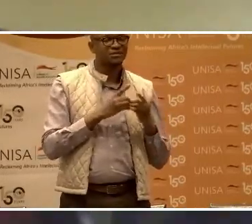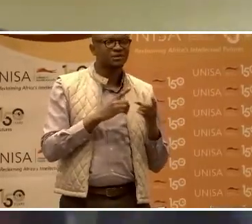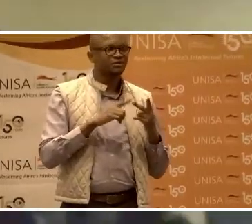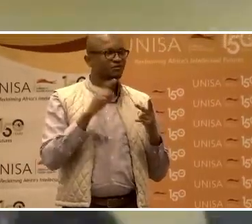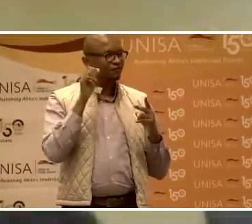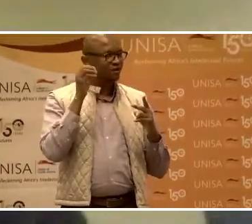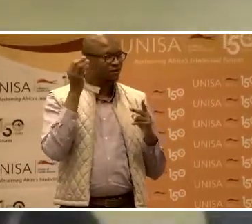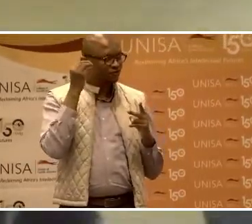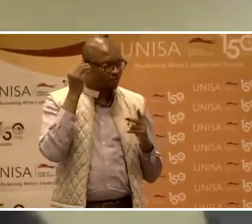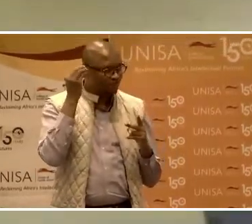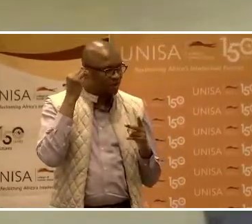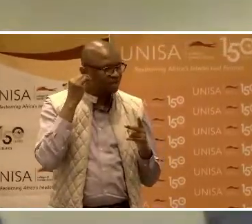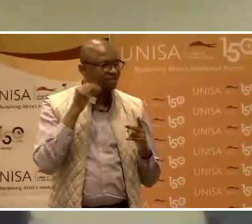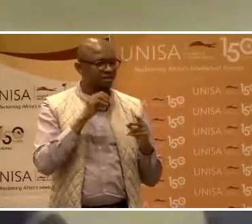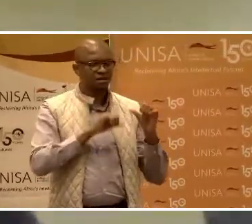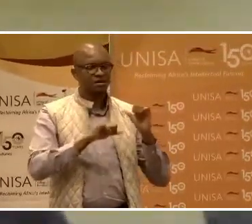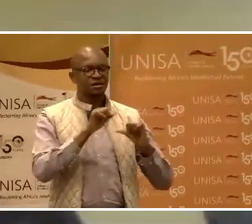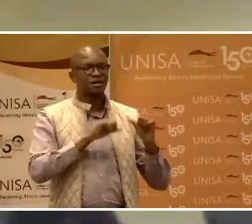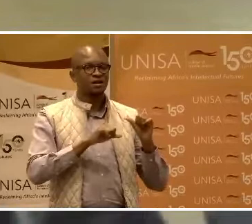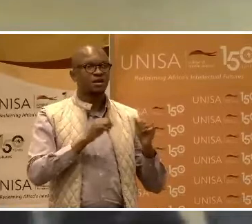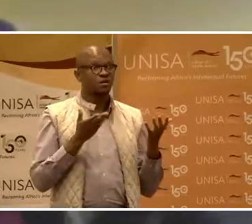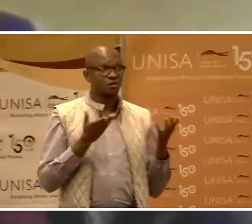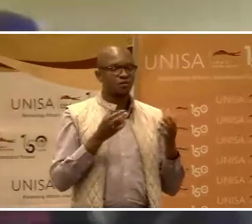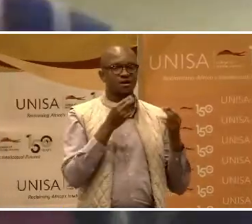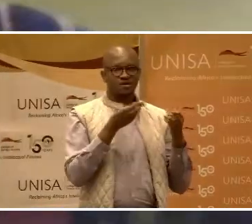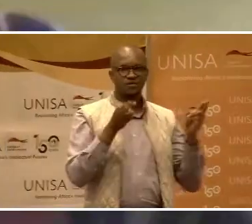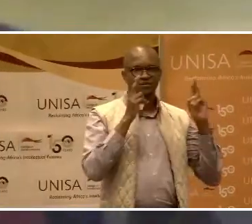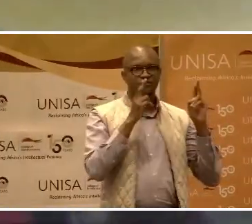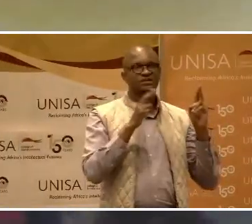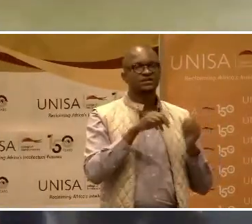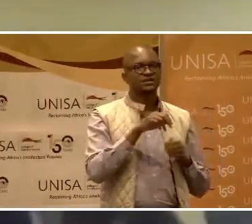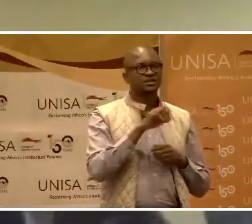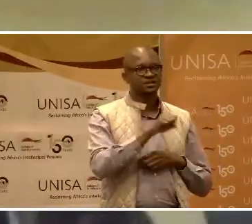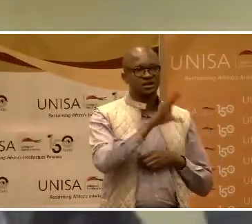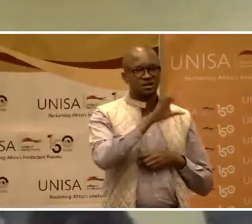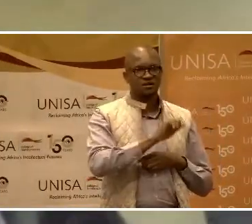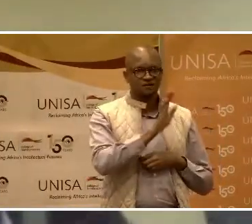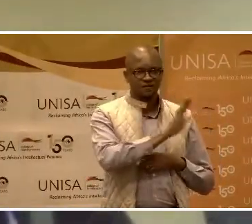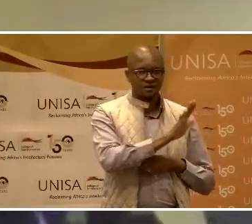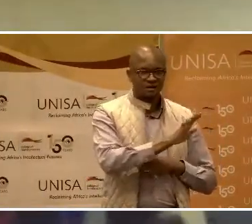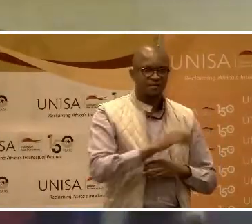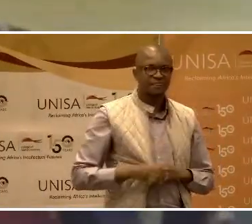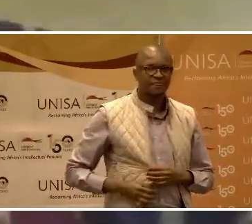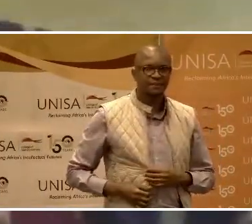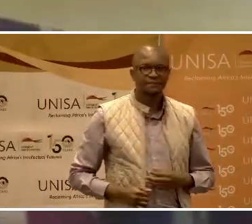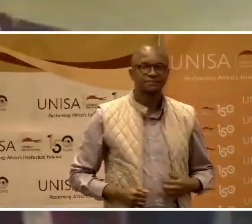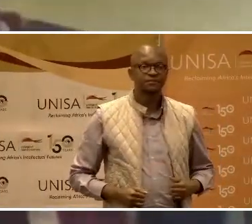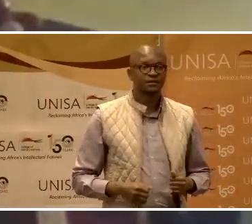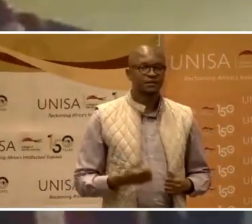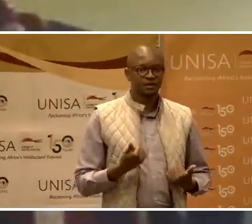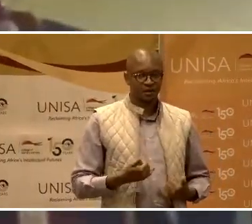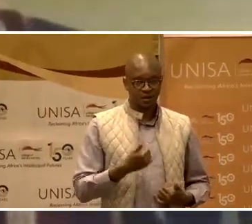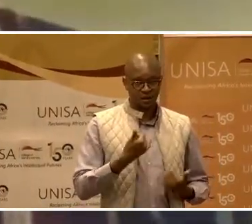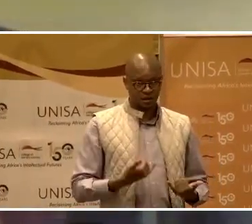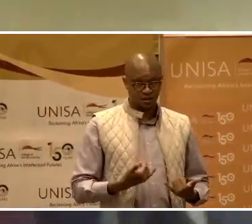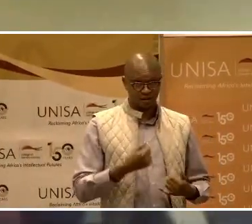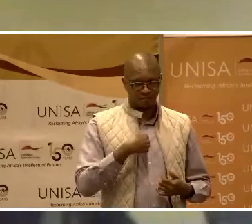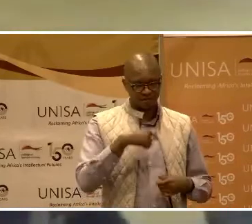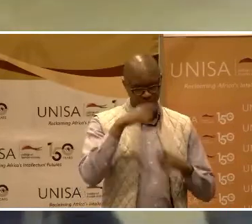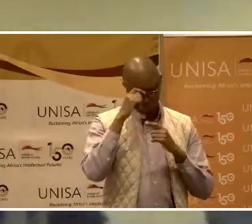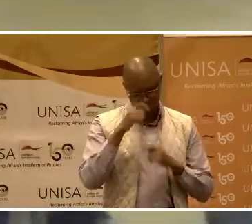South Africa, now being considered as a distinguished professor at the Faculty